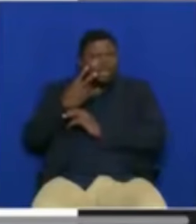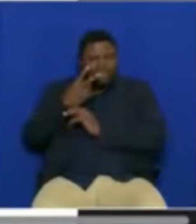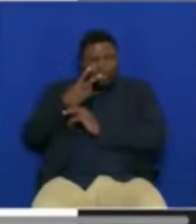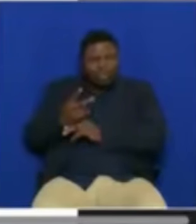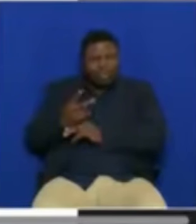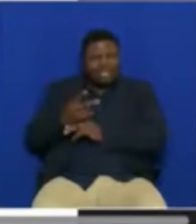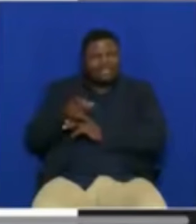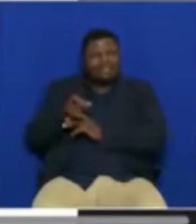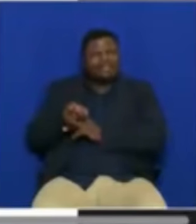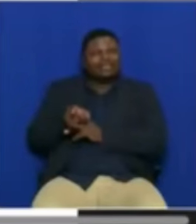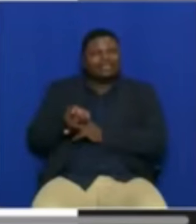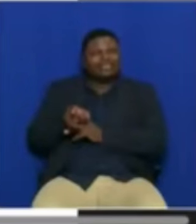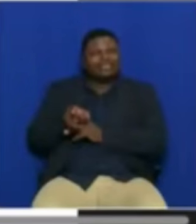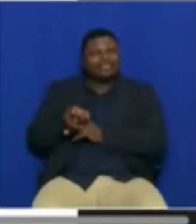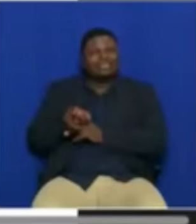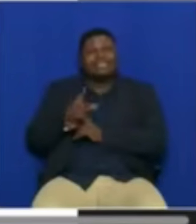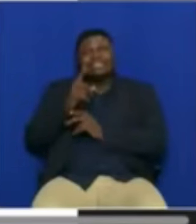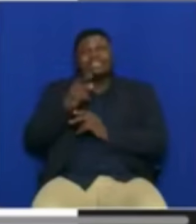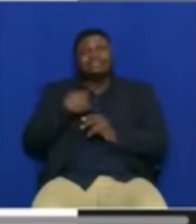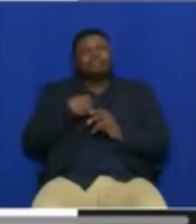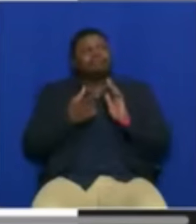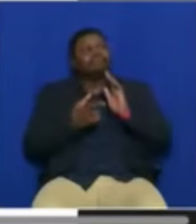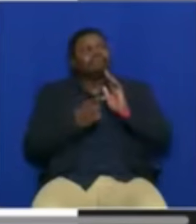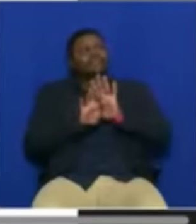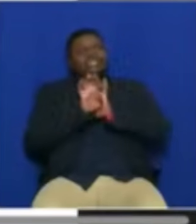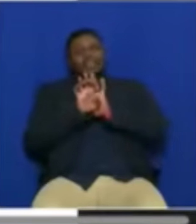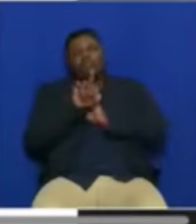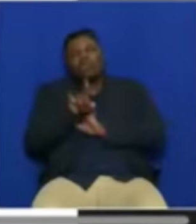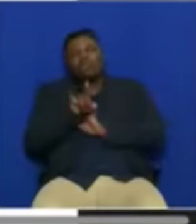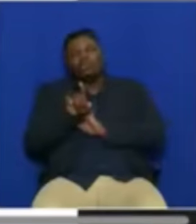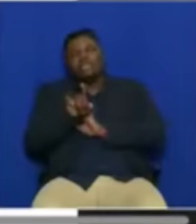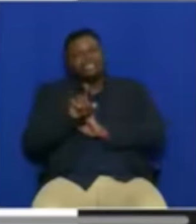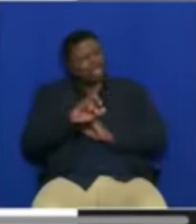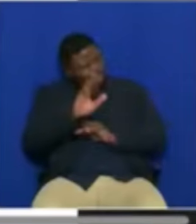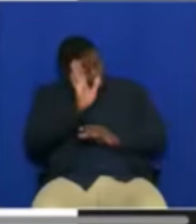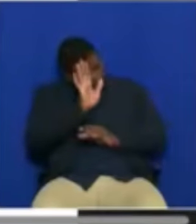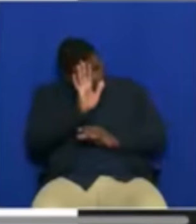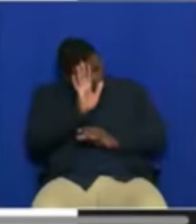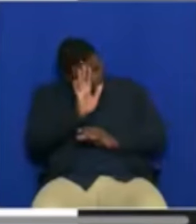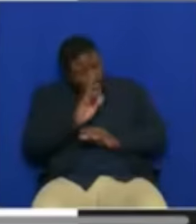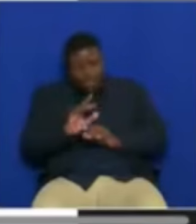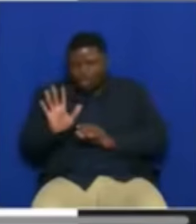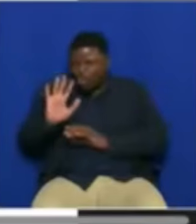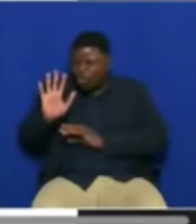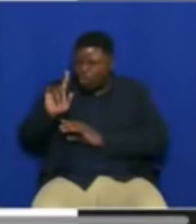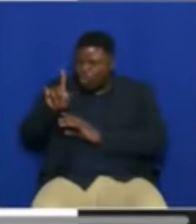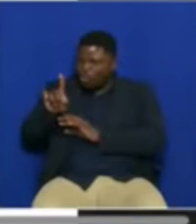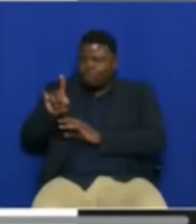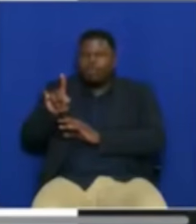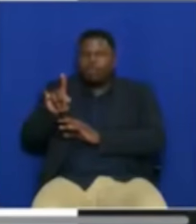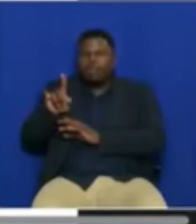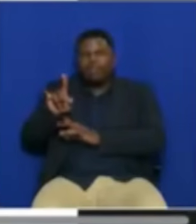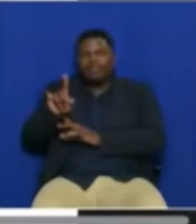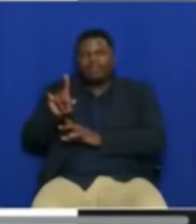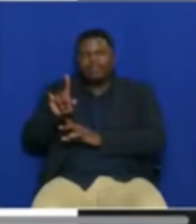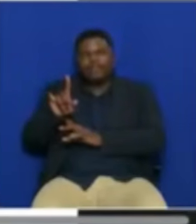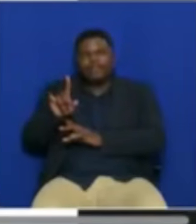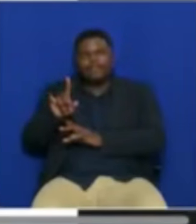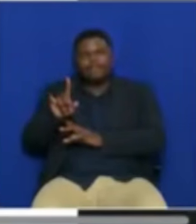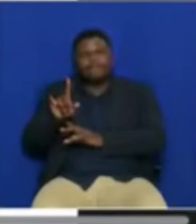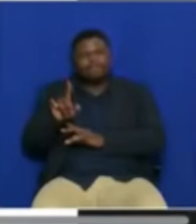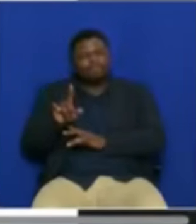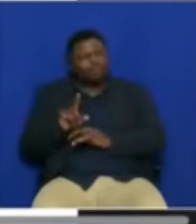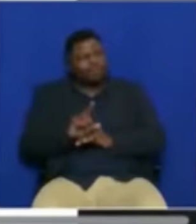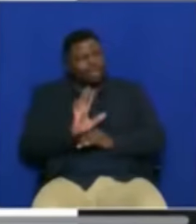for example, General Lushaba. No, I would like to stick. Let's stick with the first. Please don't pick and